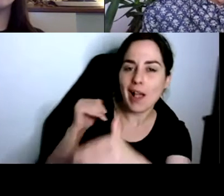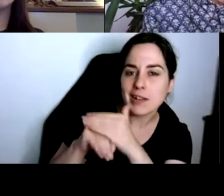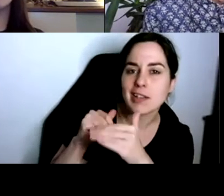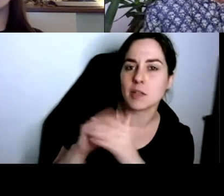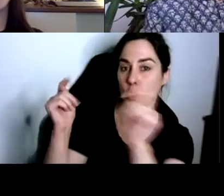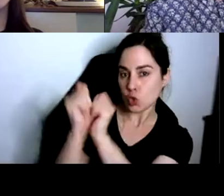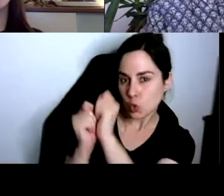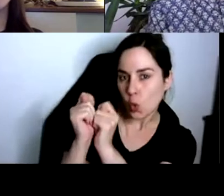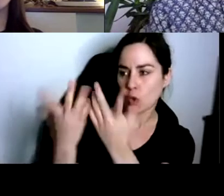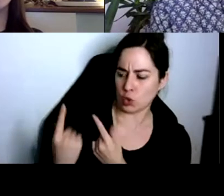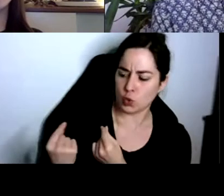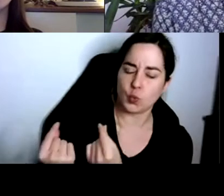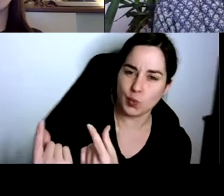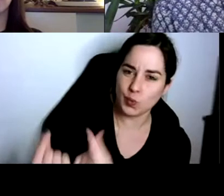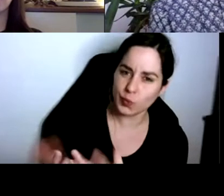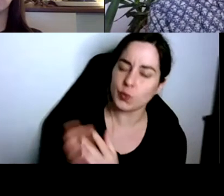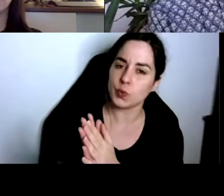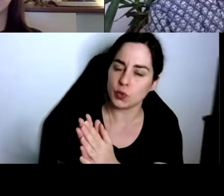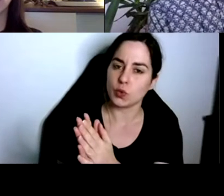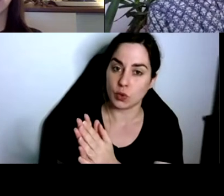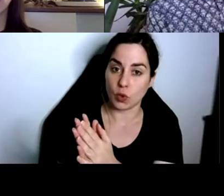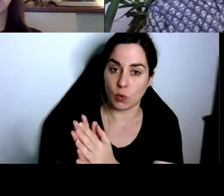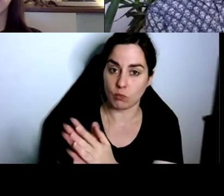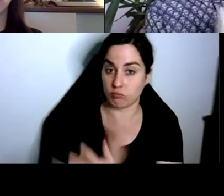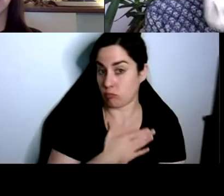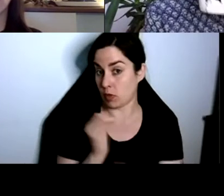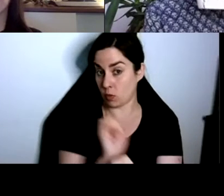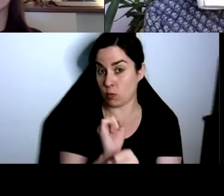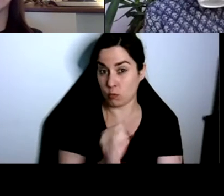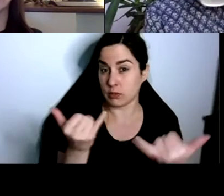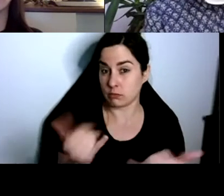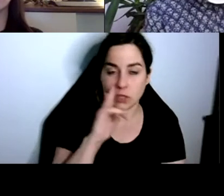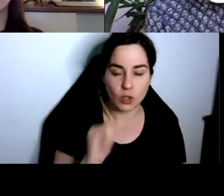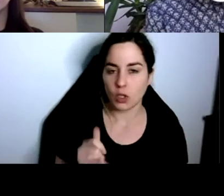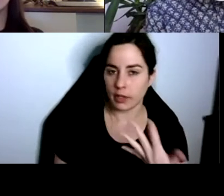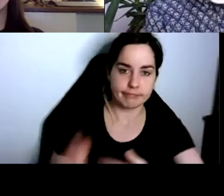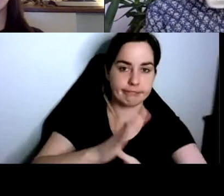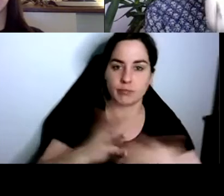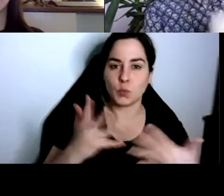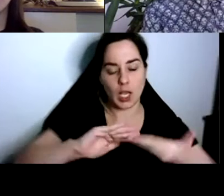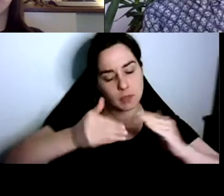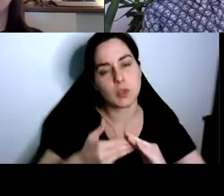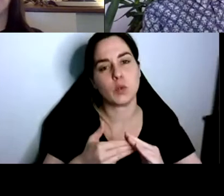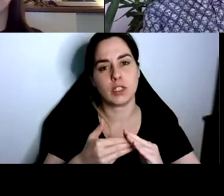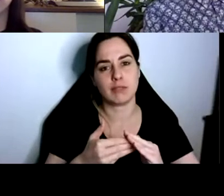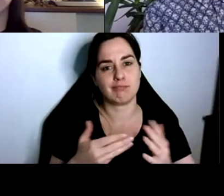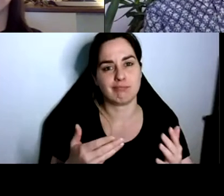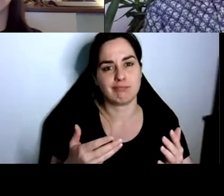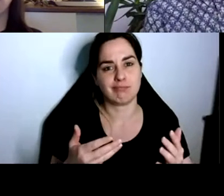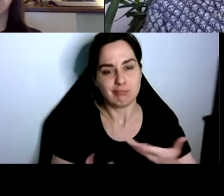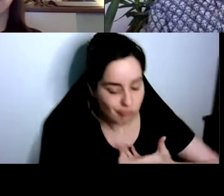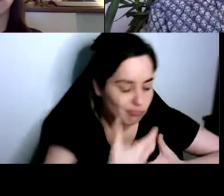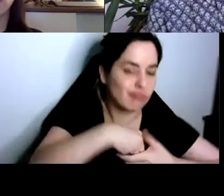And a lot of the work that we do today is about building community and having a place to kind of come back